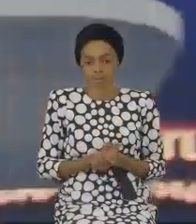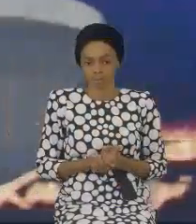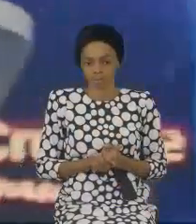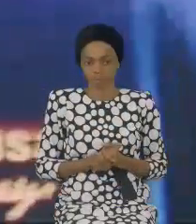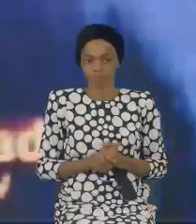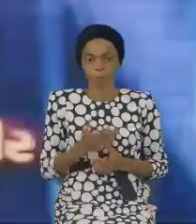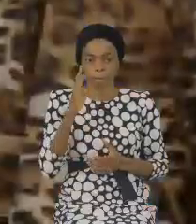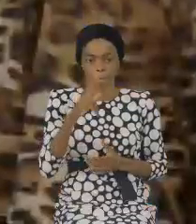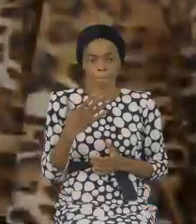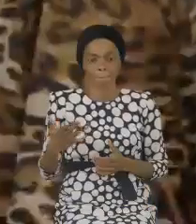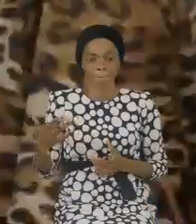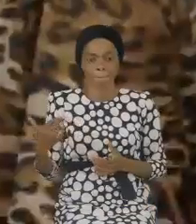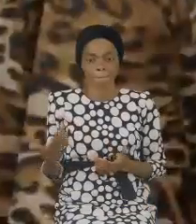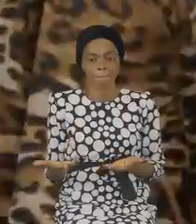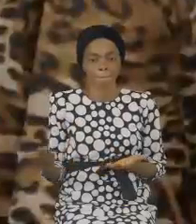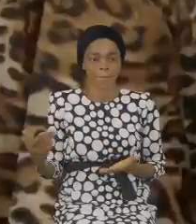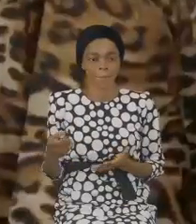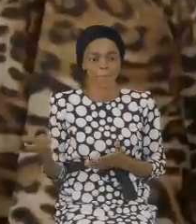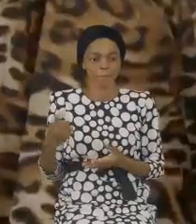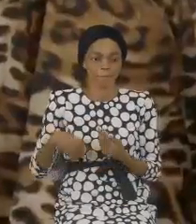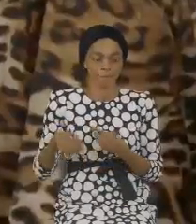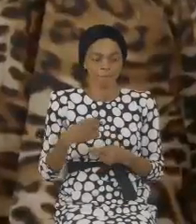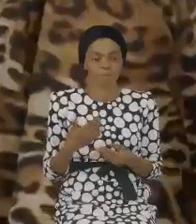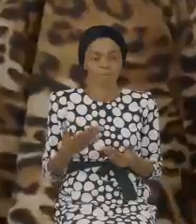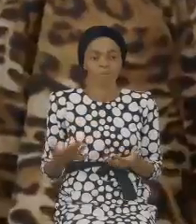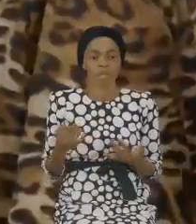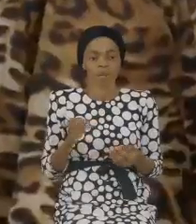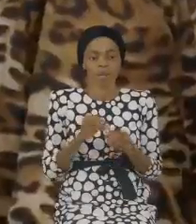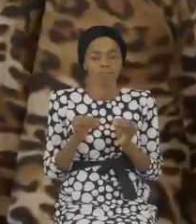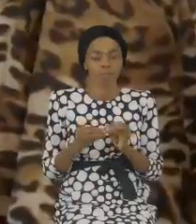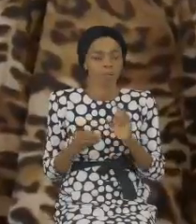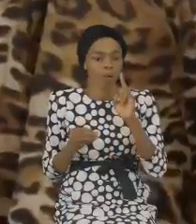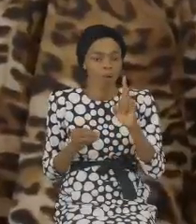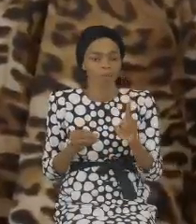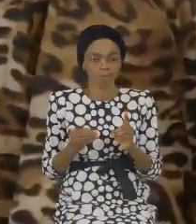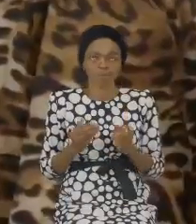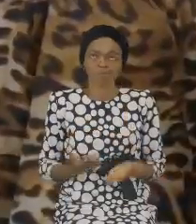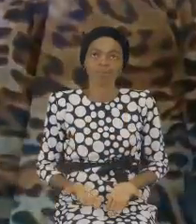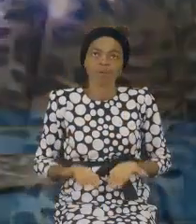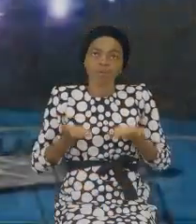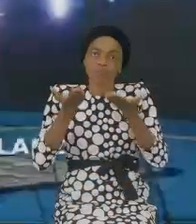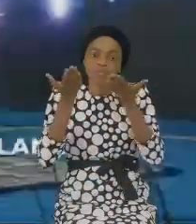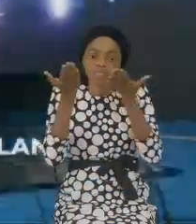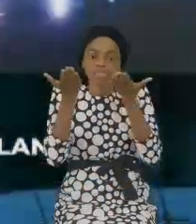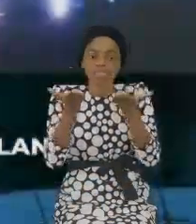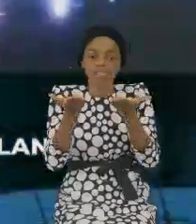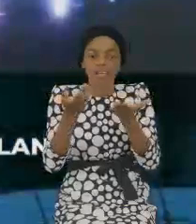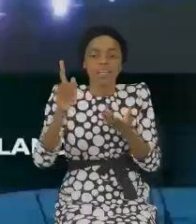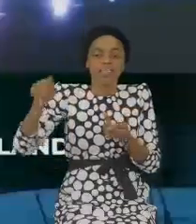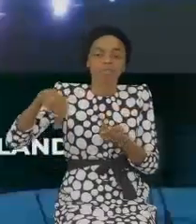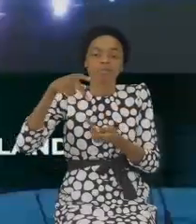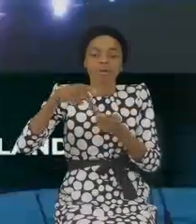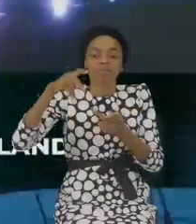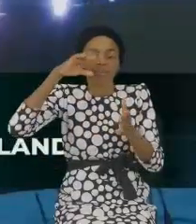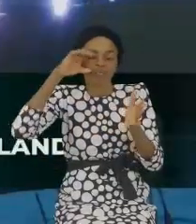here before we bring everything to a conclusion. Number one, presenting the perfect picture of the